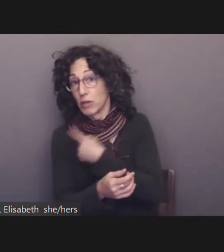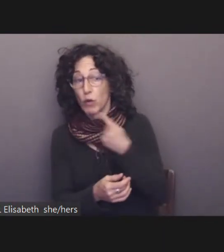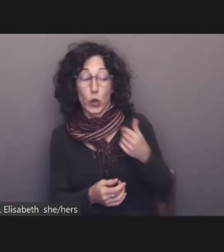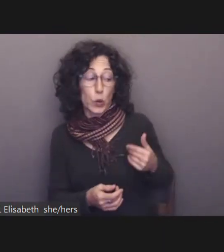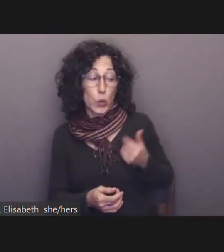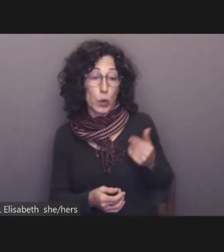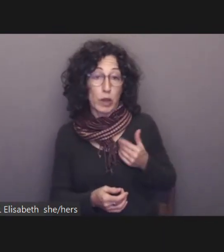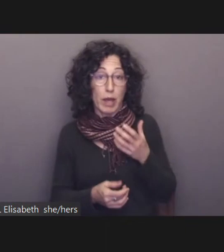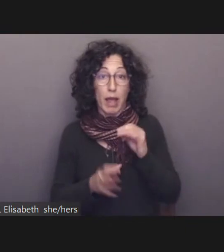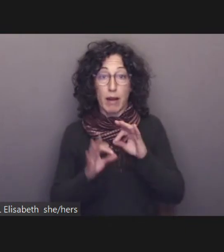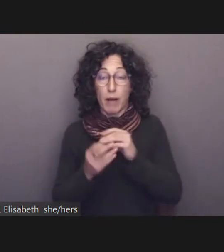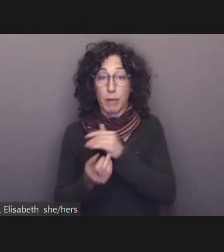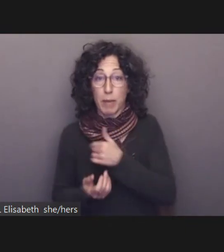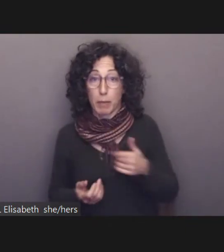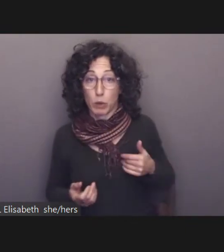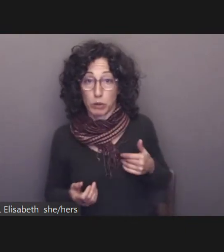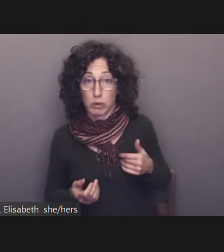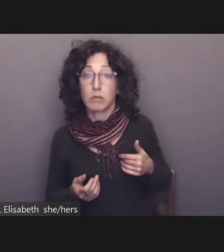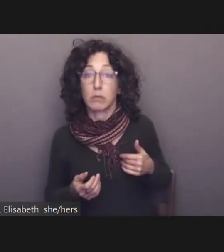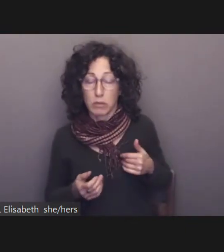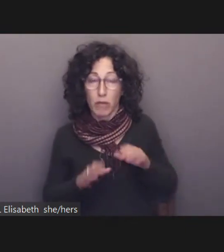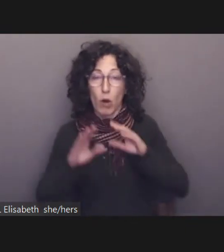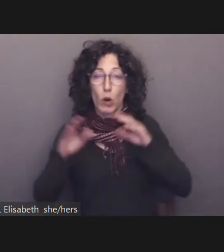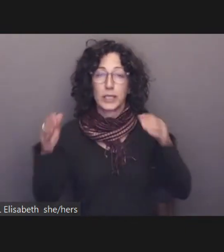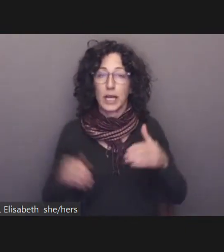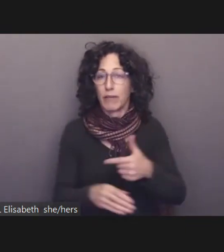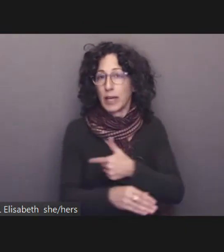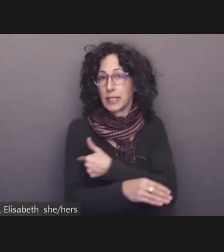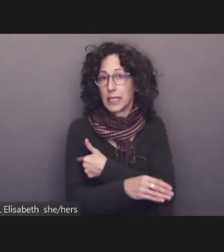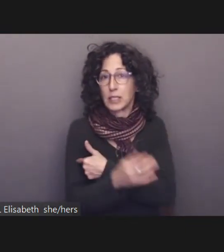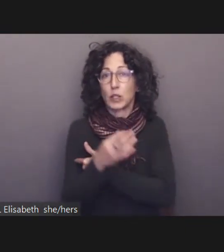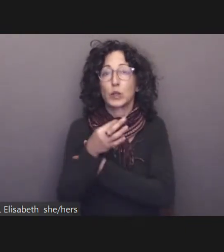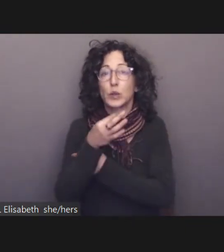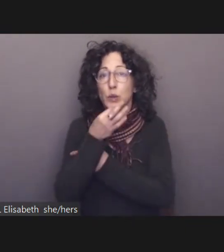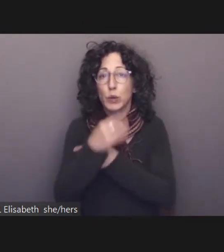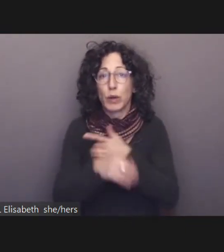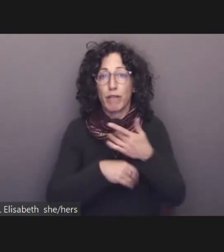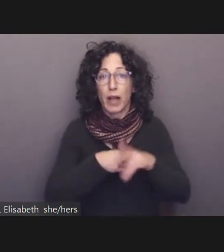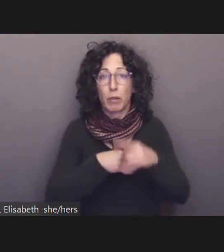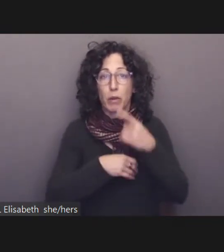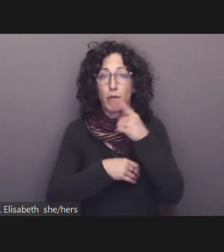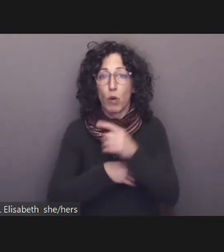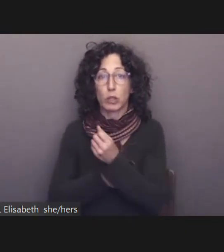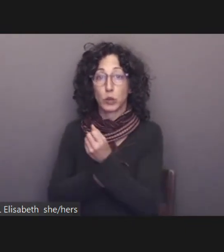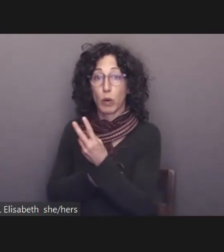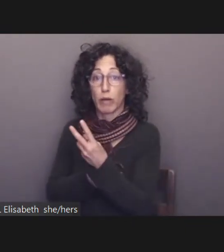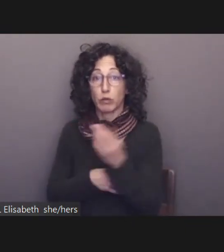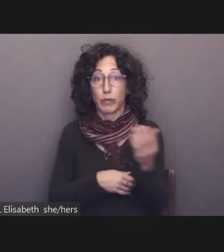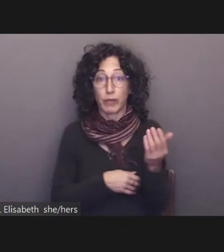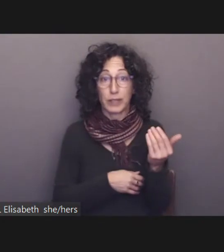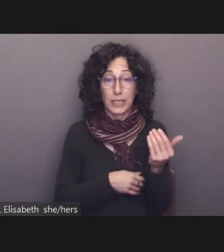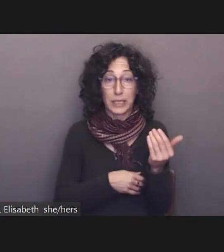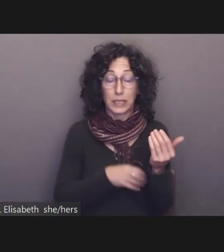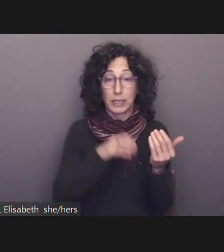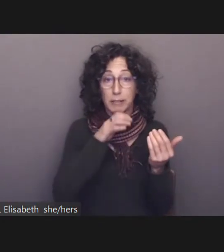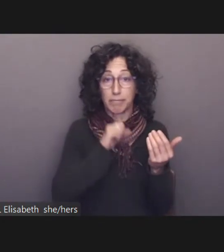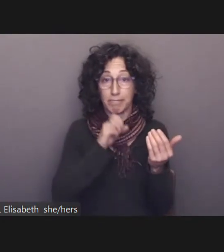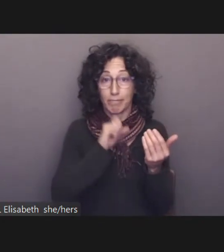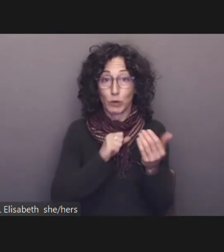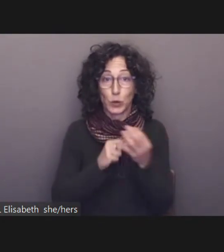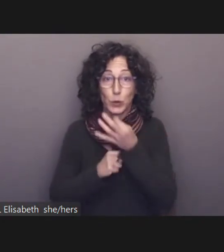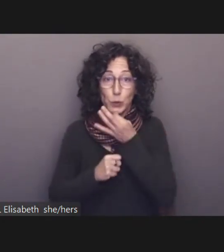Francisco, with the focus on vaccines becoming available for 12 to 15-year-olds coming very